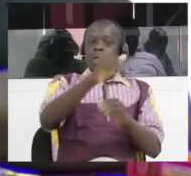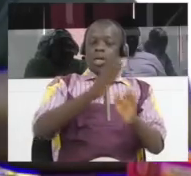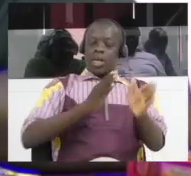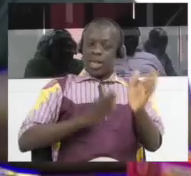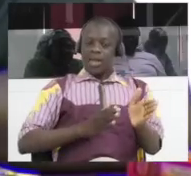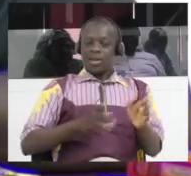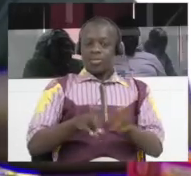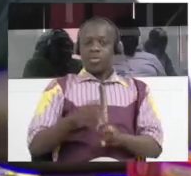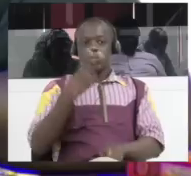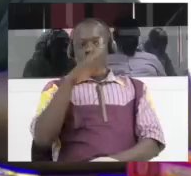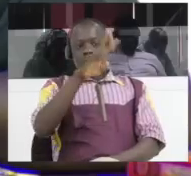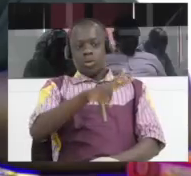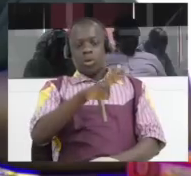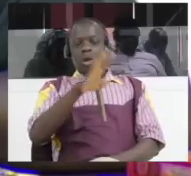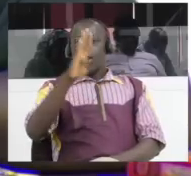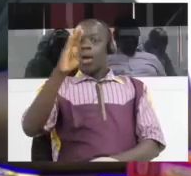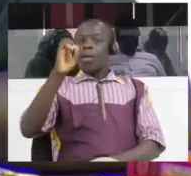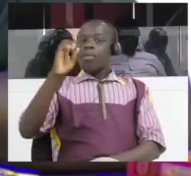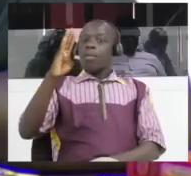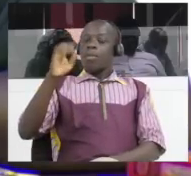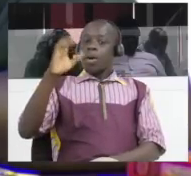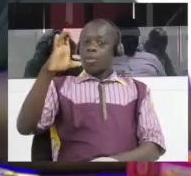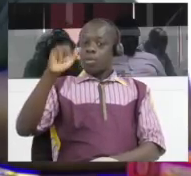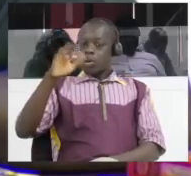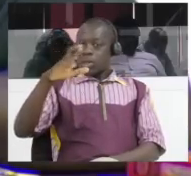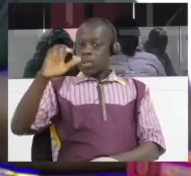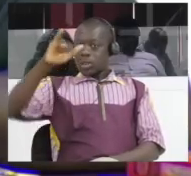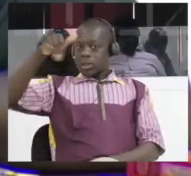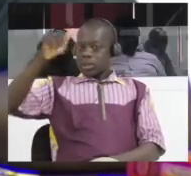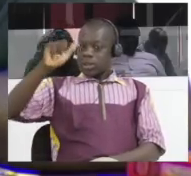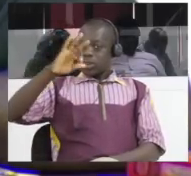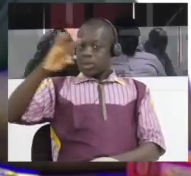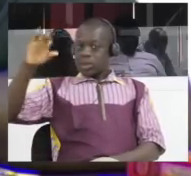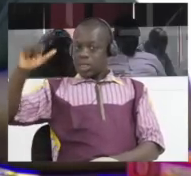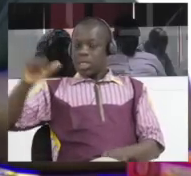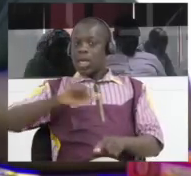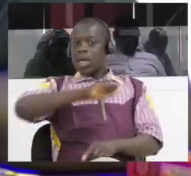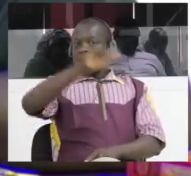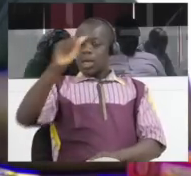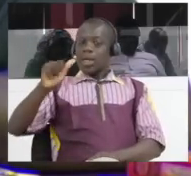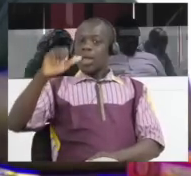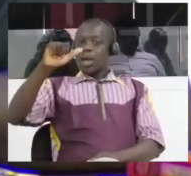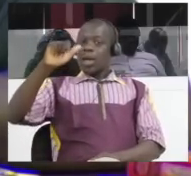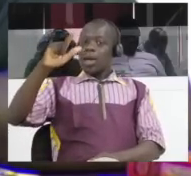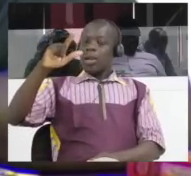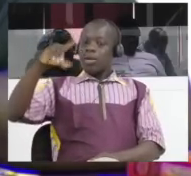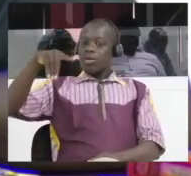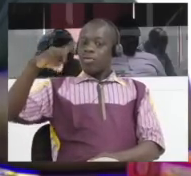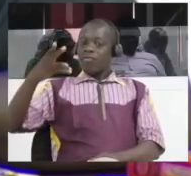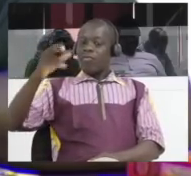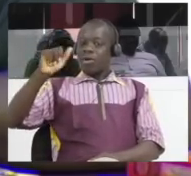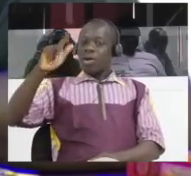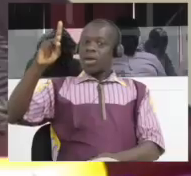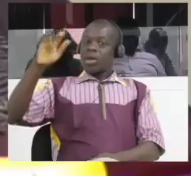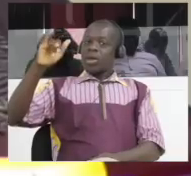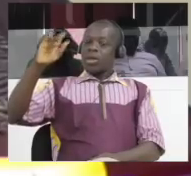lane, then we saw Captain Jata Babukar and then Lieutenant Alpha Kinte. So they flagged us and then